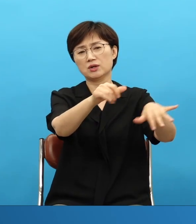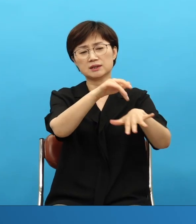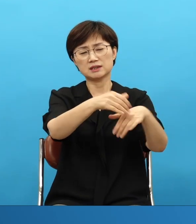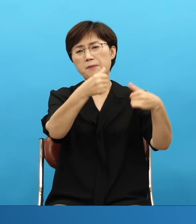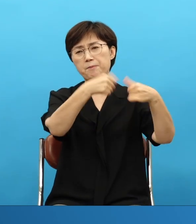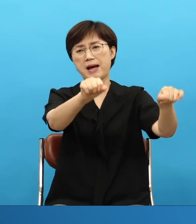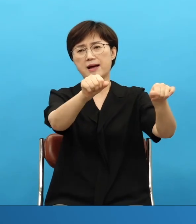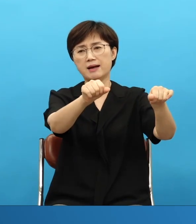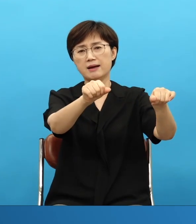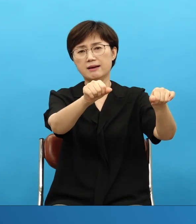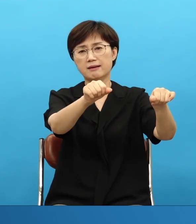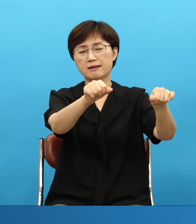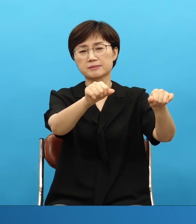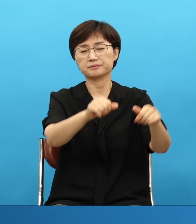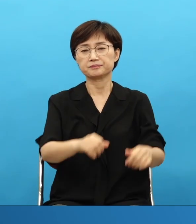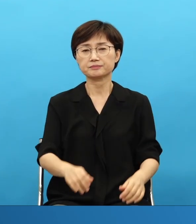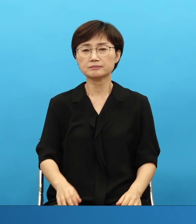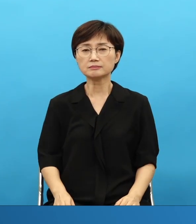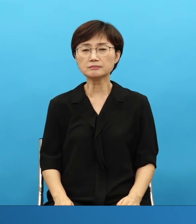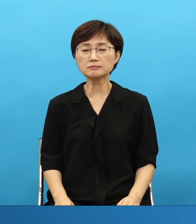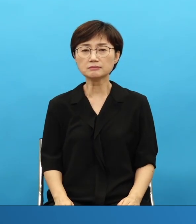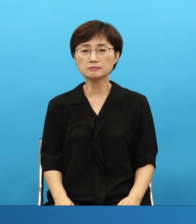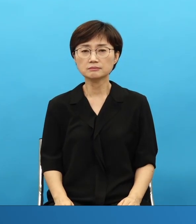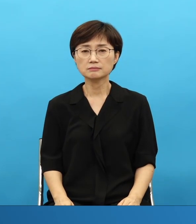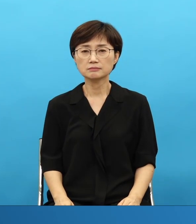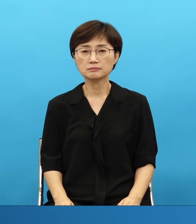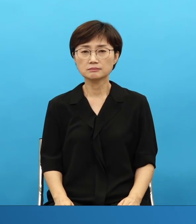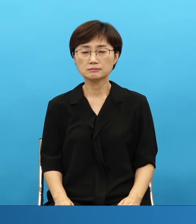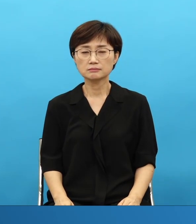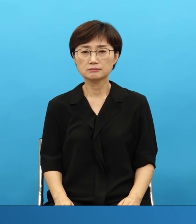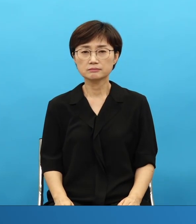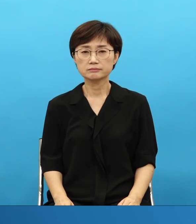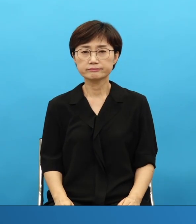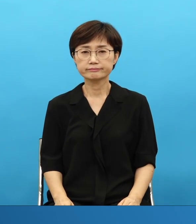blood covenant sacrifice was given that broke the force of darkness.